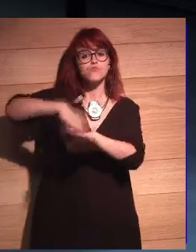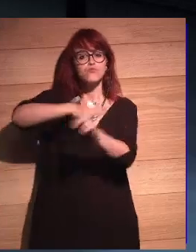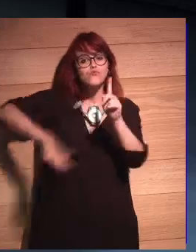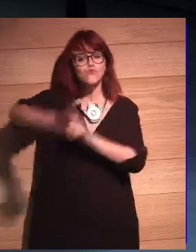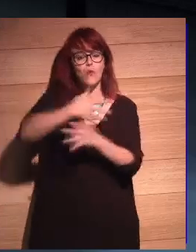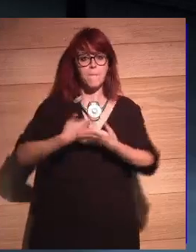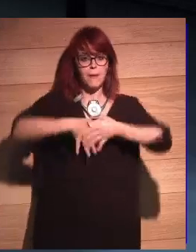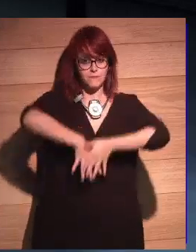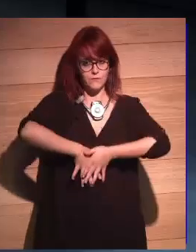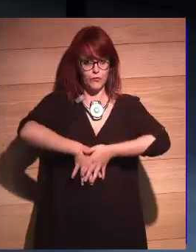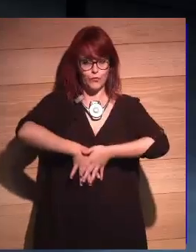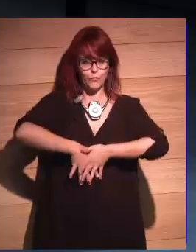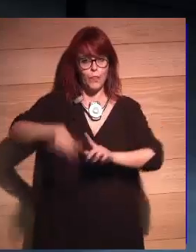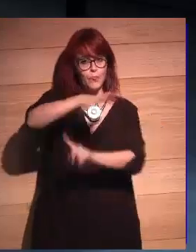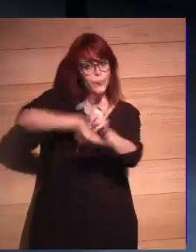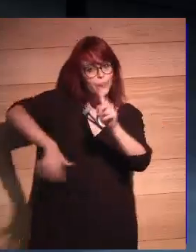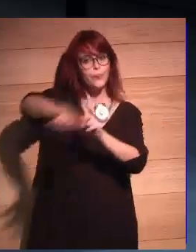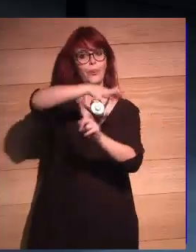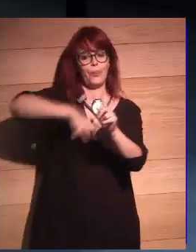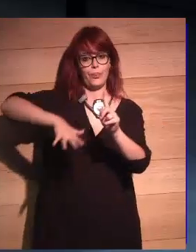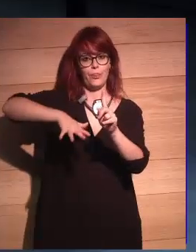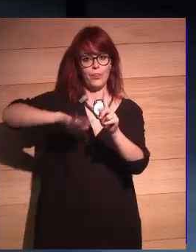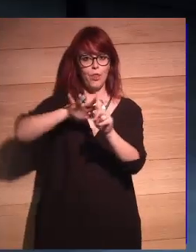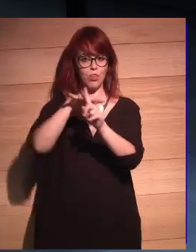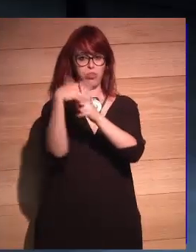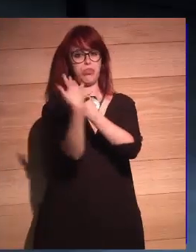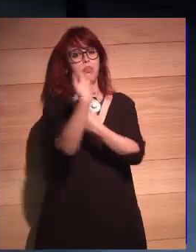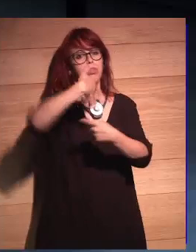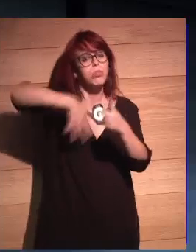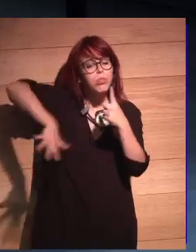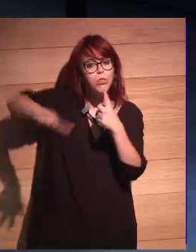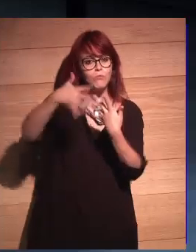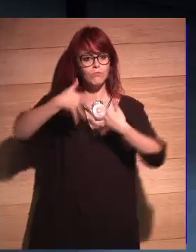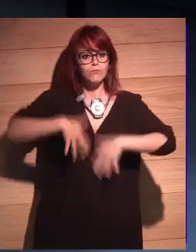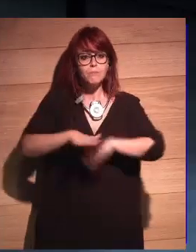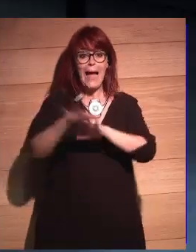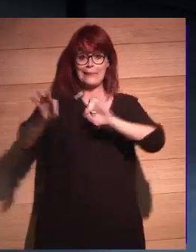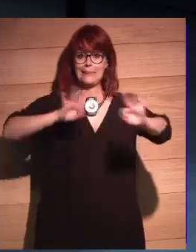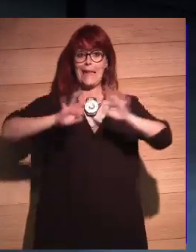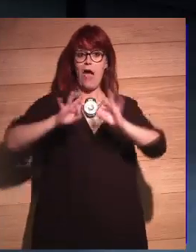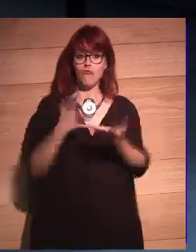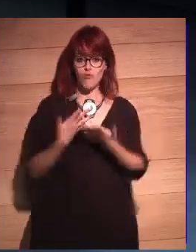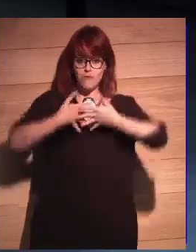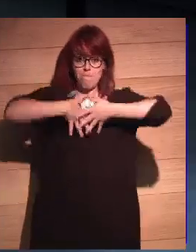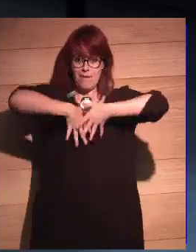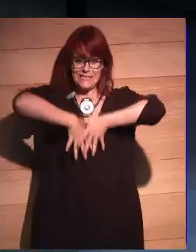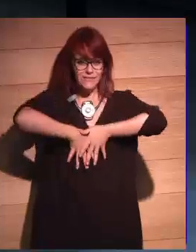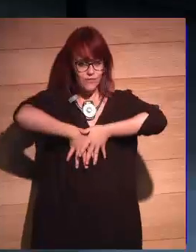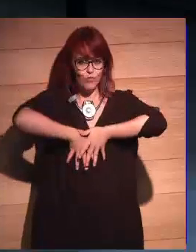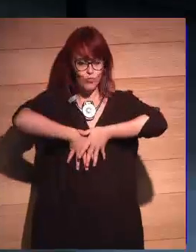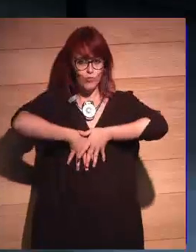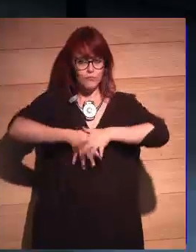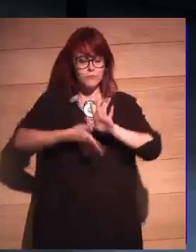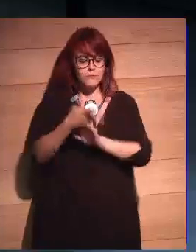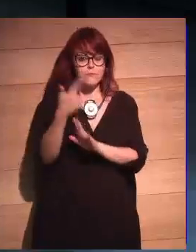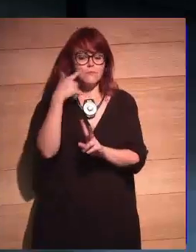immersive theatre, sorry. I think that some of the immersive theatre stuff actually is really important, because actually it